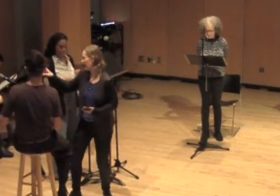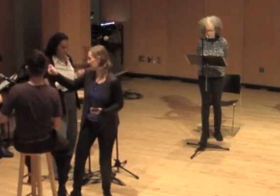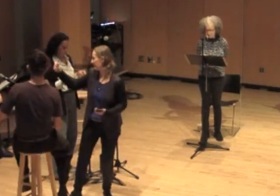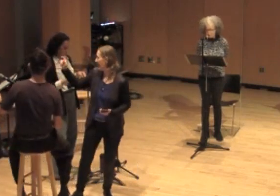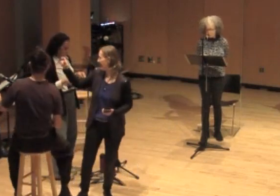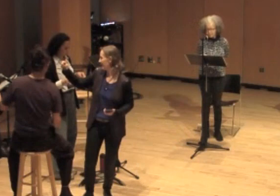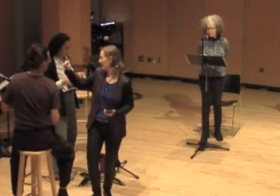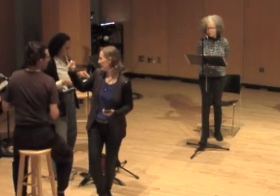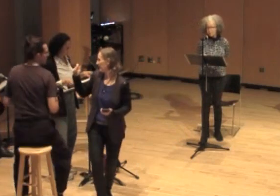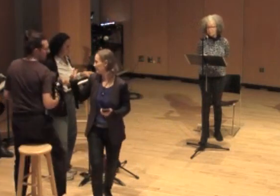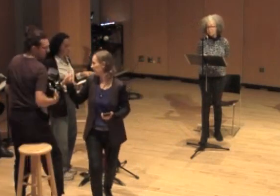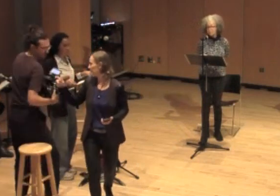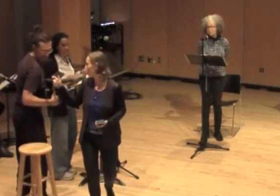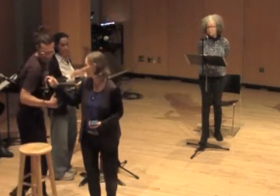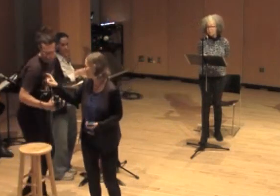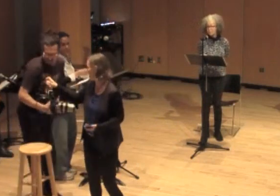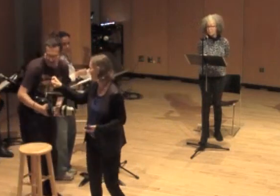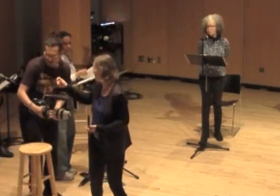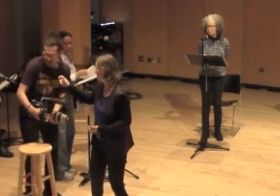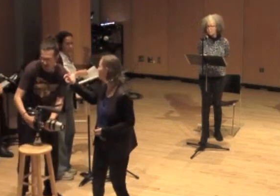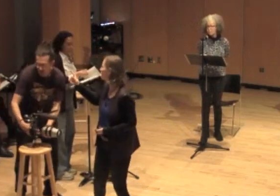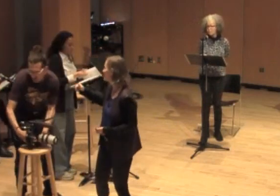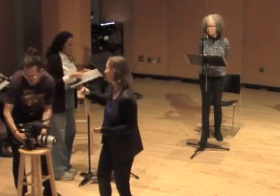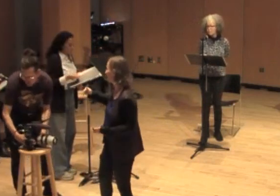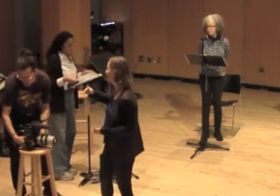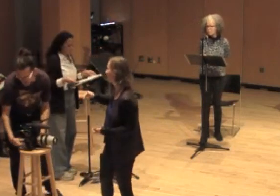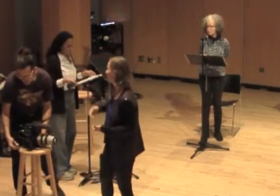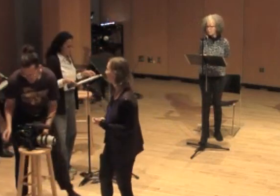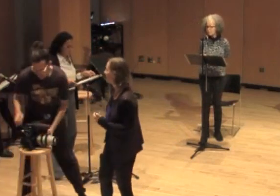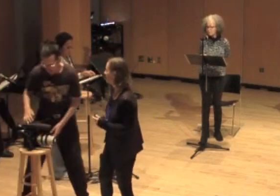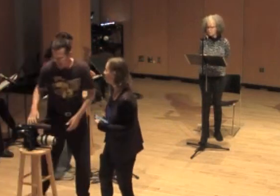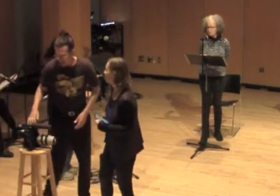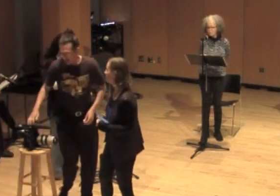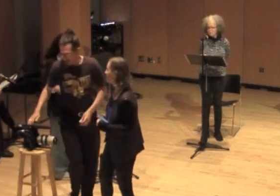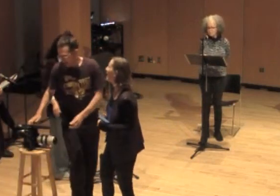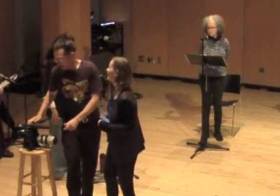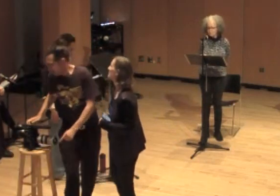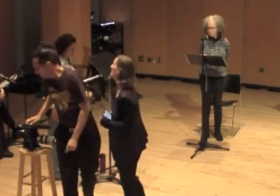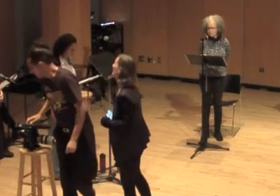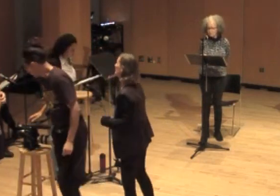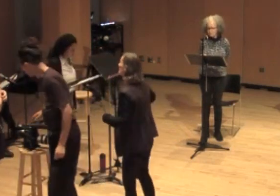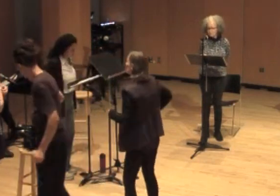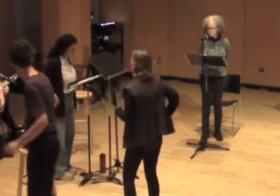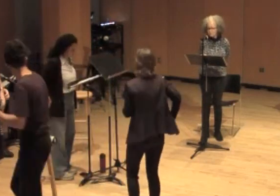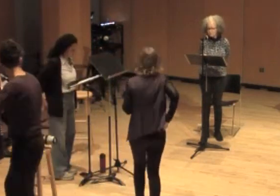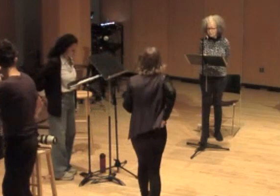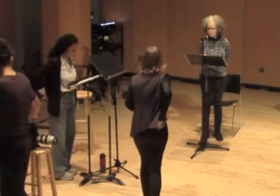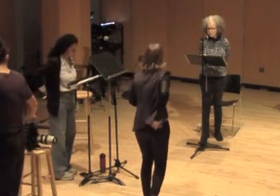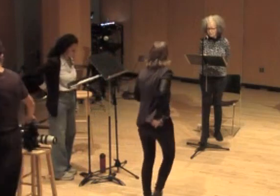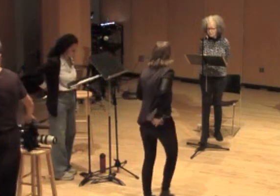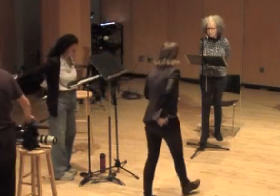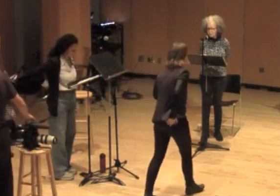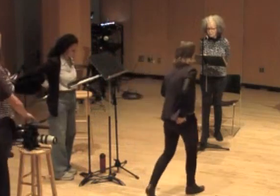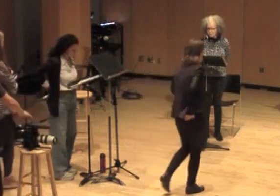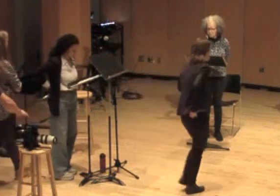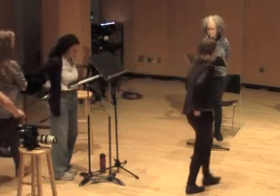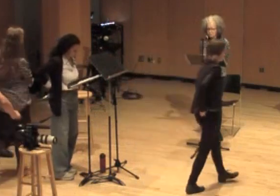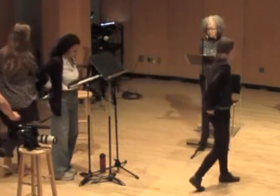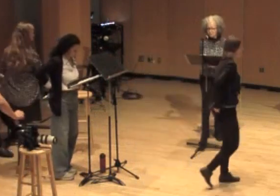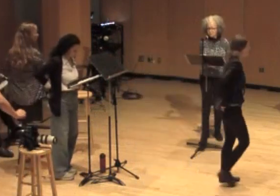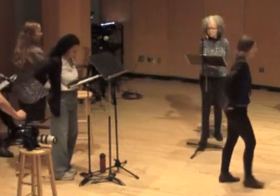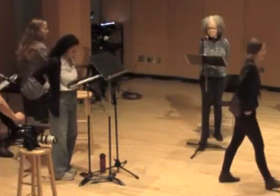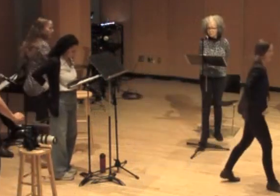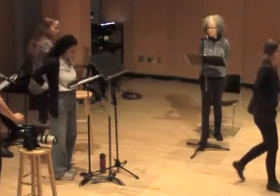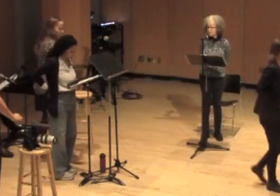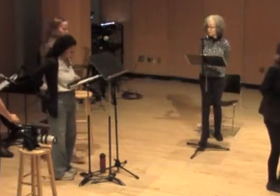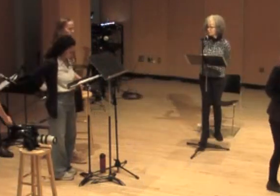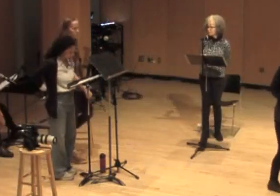to be so aware but but it is true that like I will push it past the limit I'm like I could have got but just not like